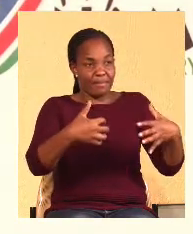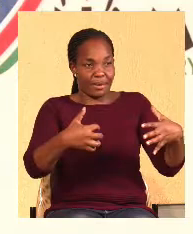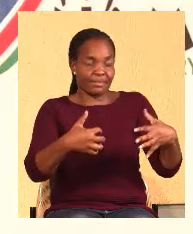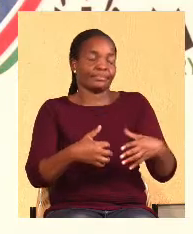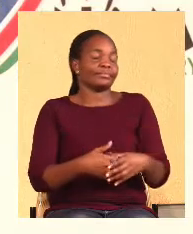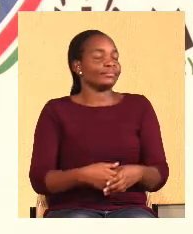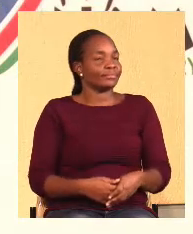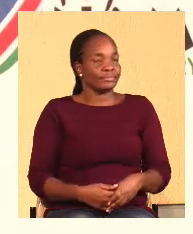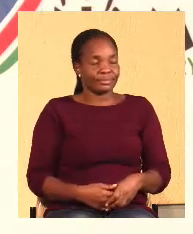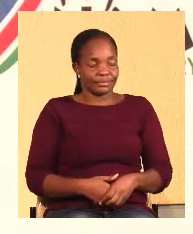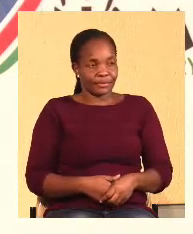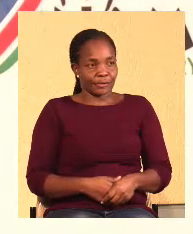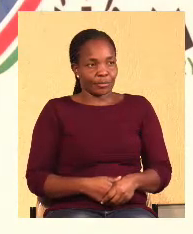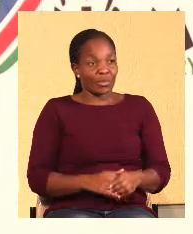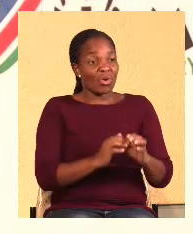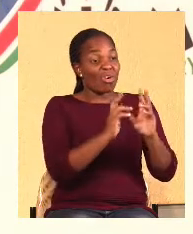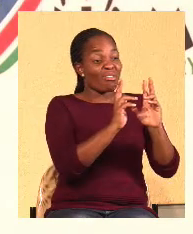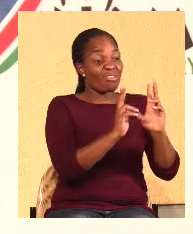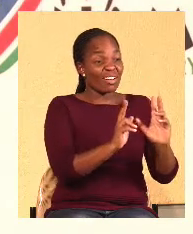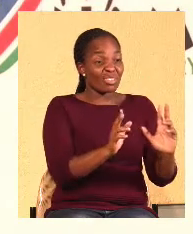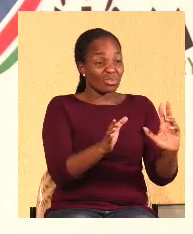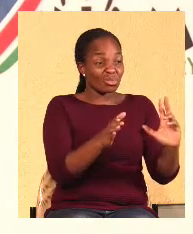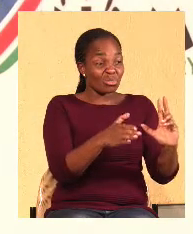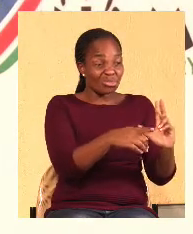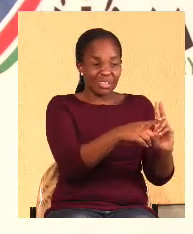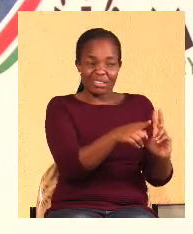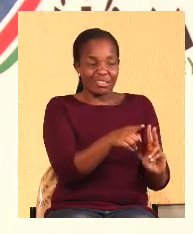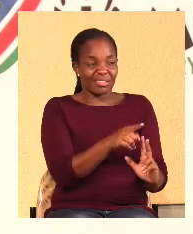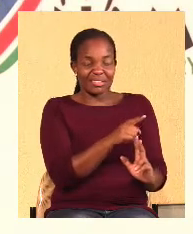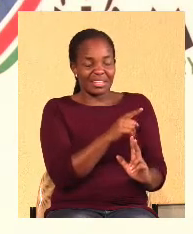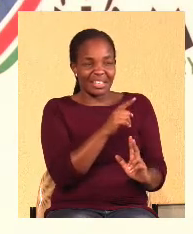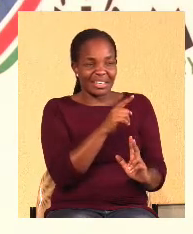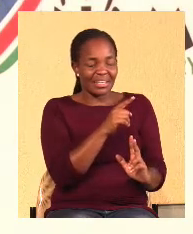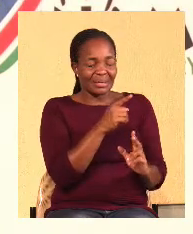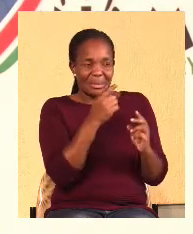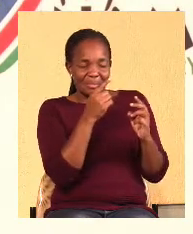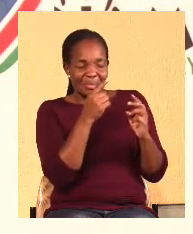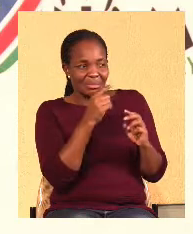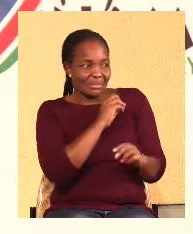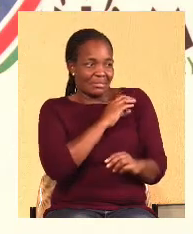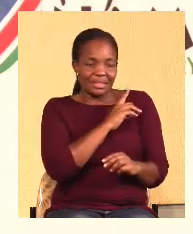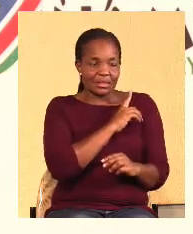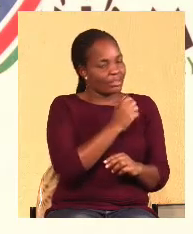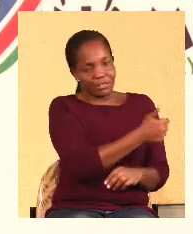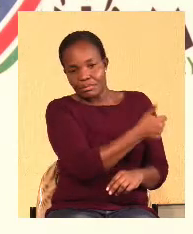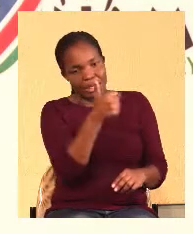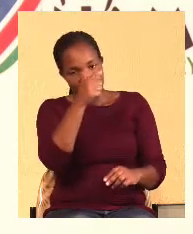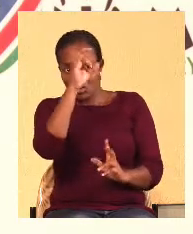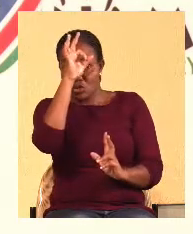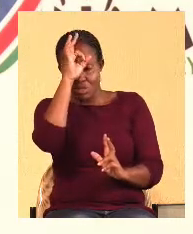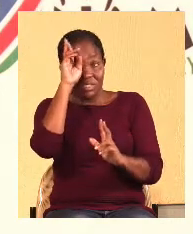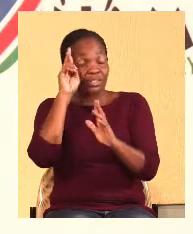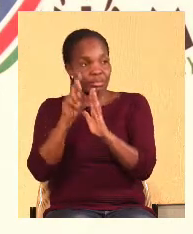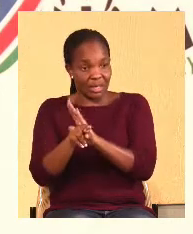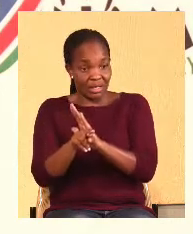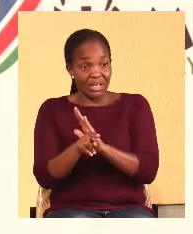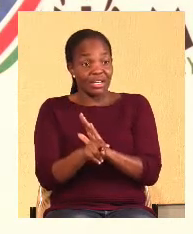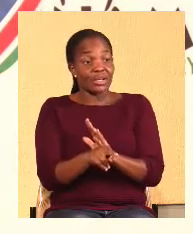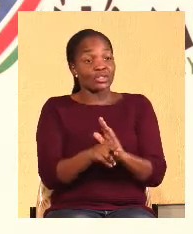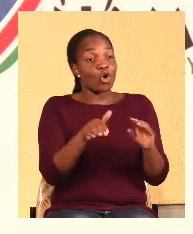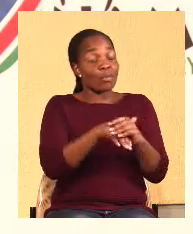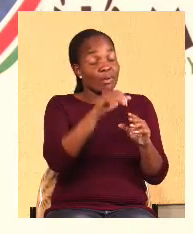The members of the public should not hesitate in any manner to report those cases to the police so that those members are dealt